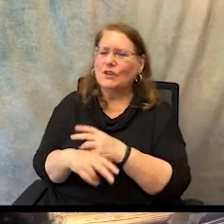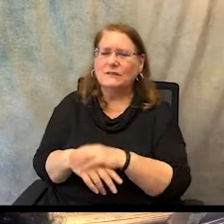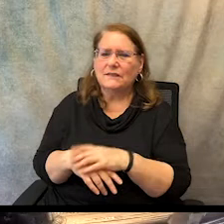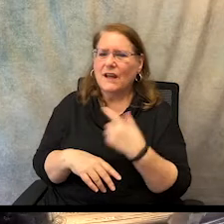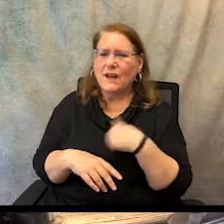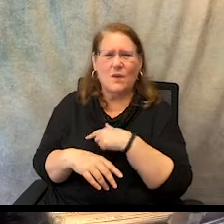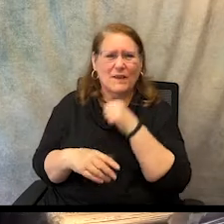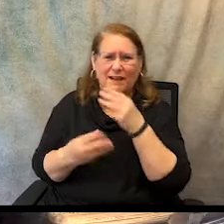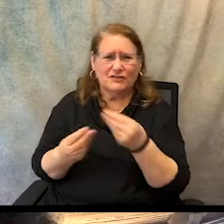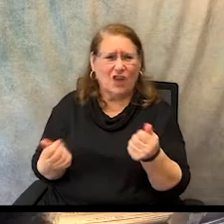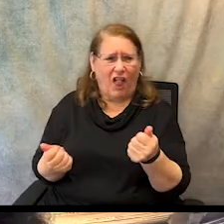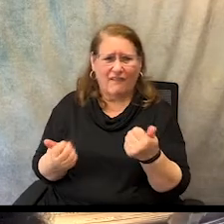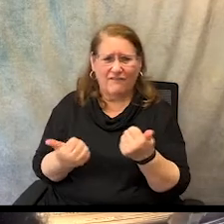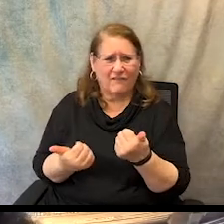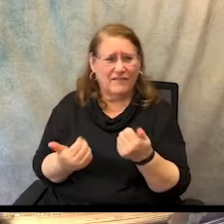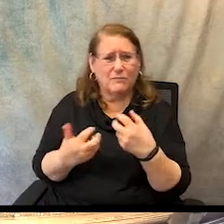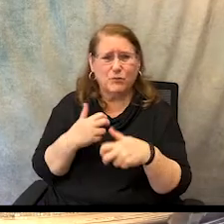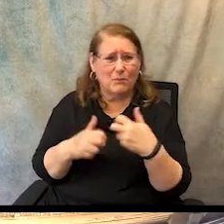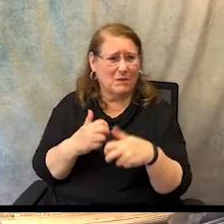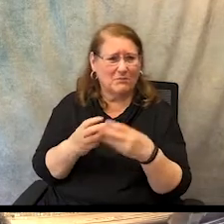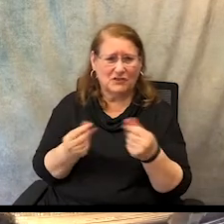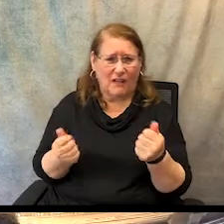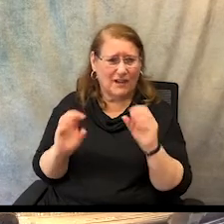worse, you know? Yeah. We will not solve anything. And